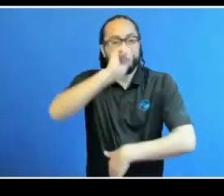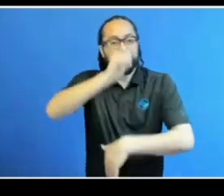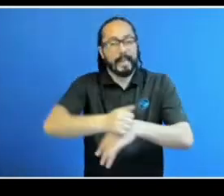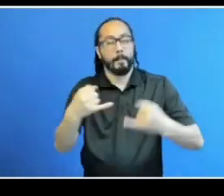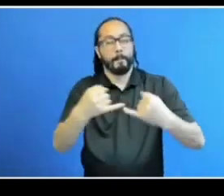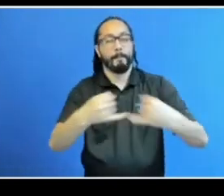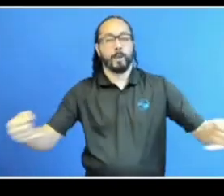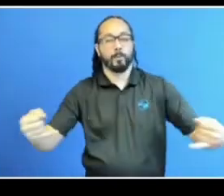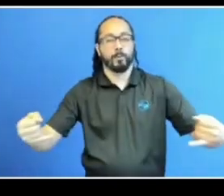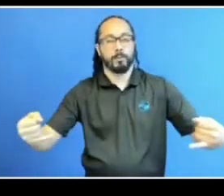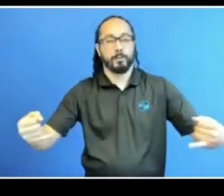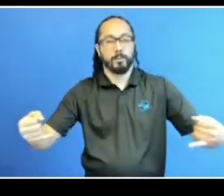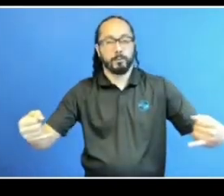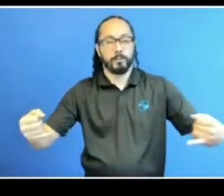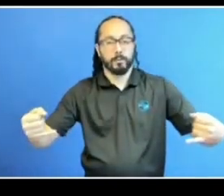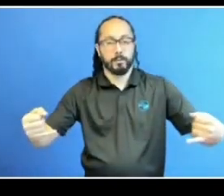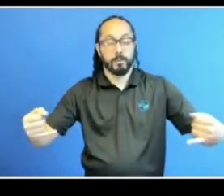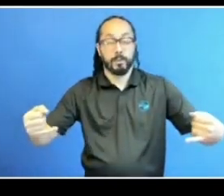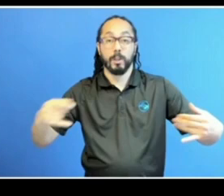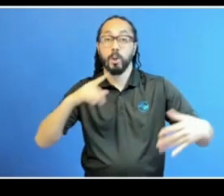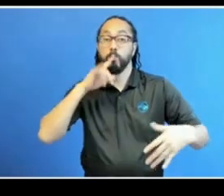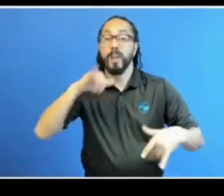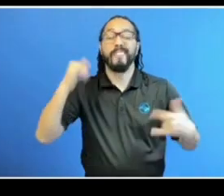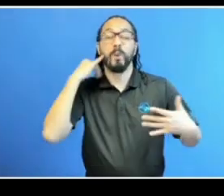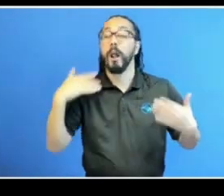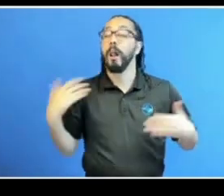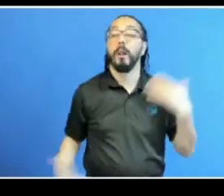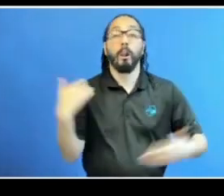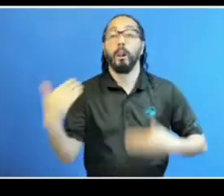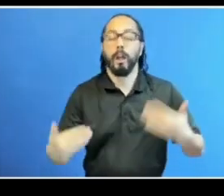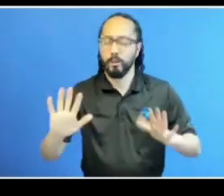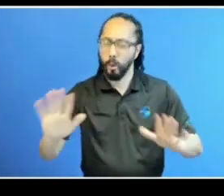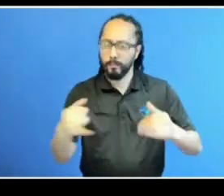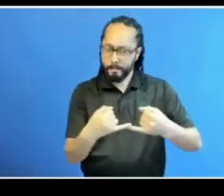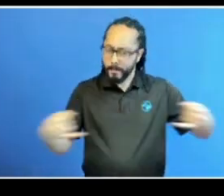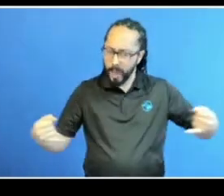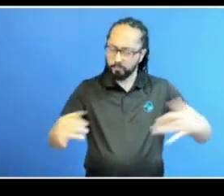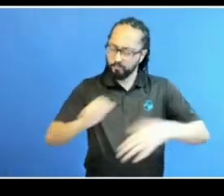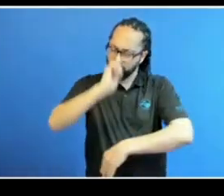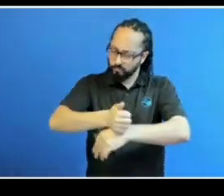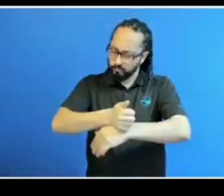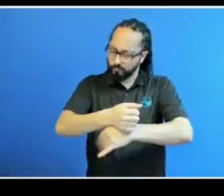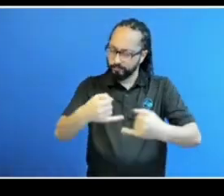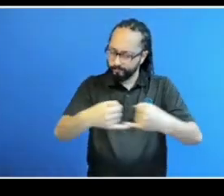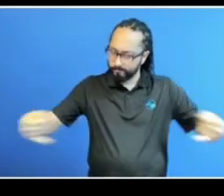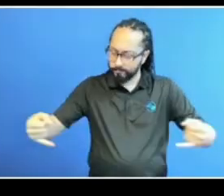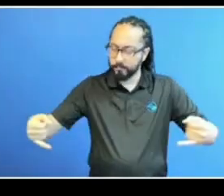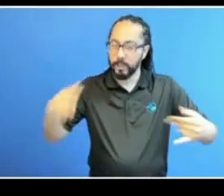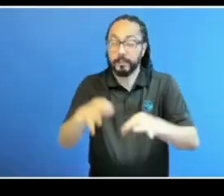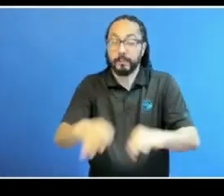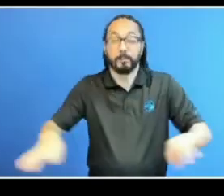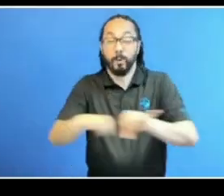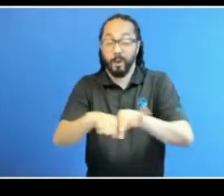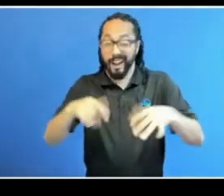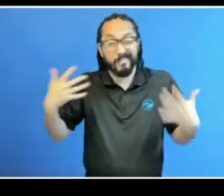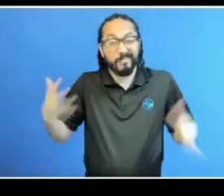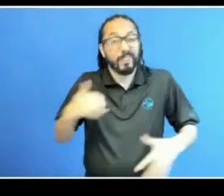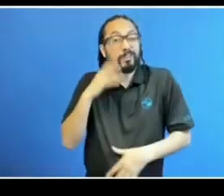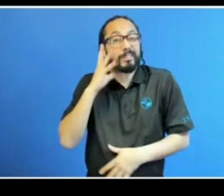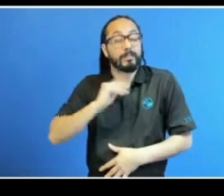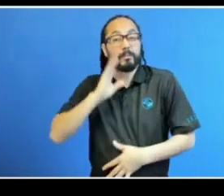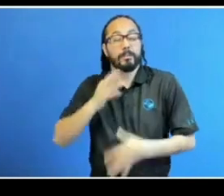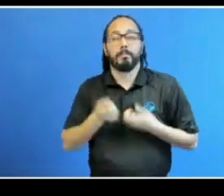been in this kind of burnout cycle and in recovery. Setting boundaries is super, super important.